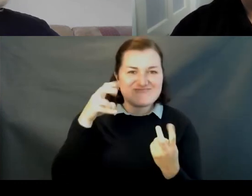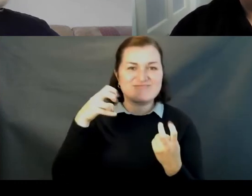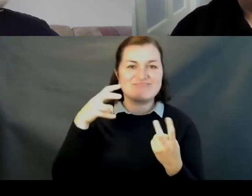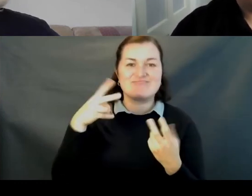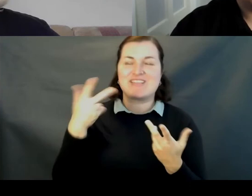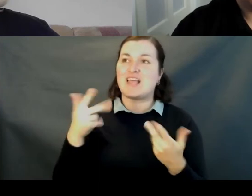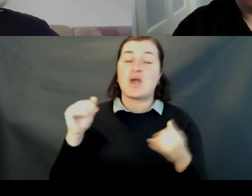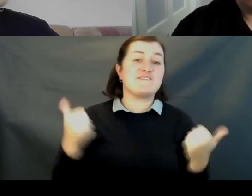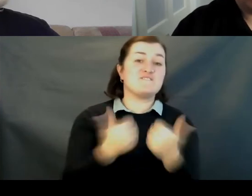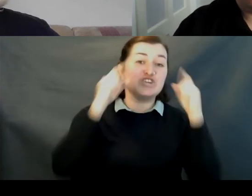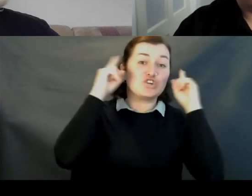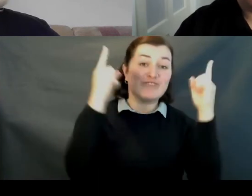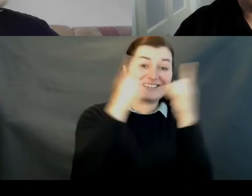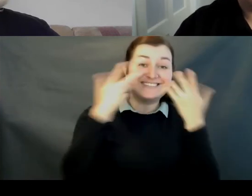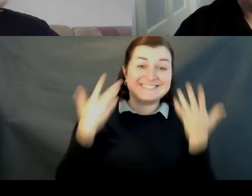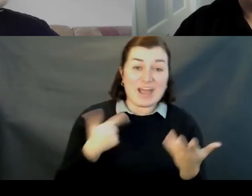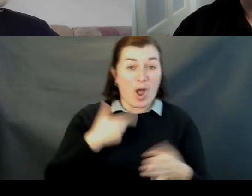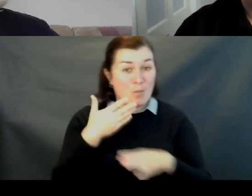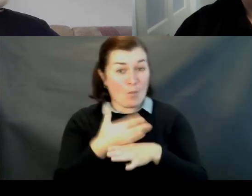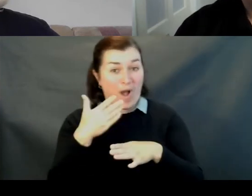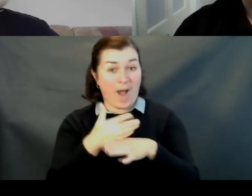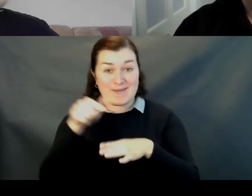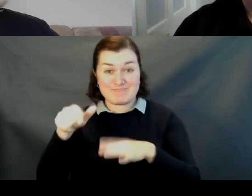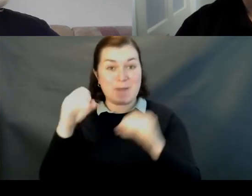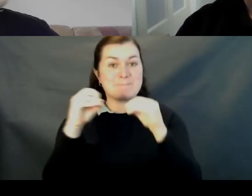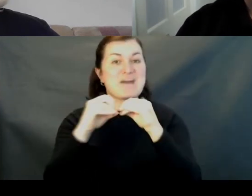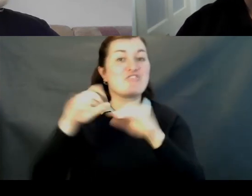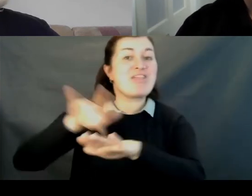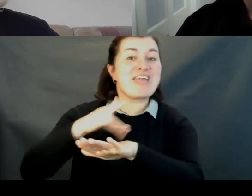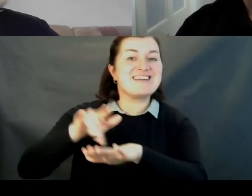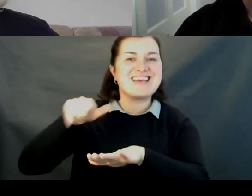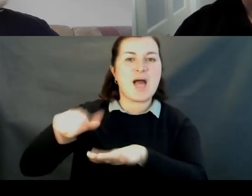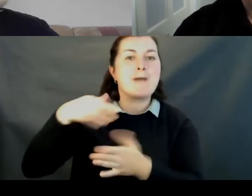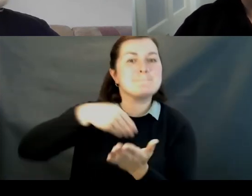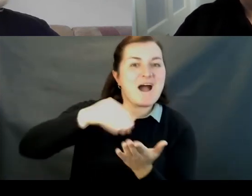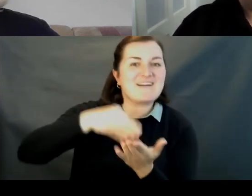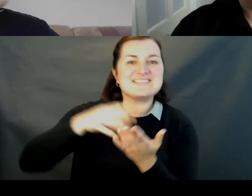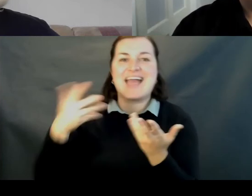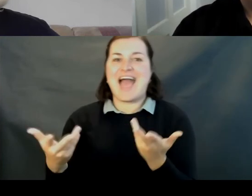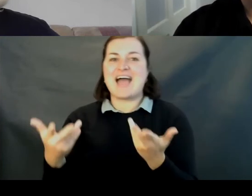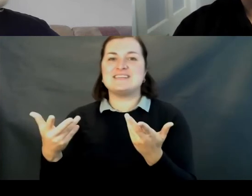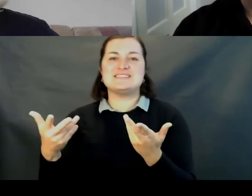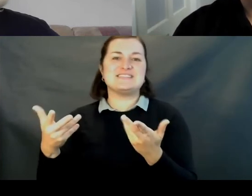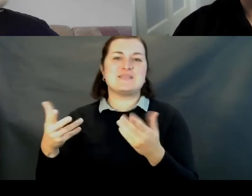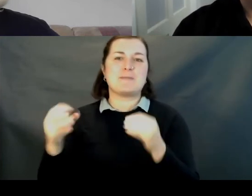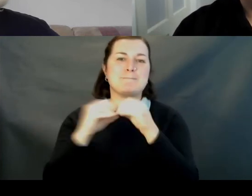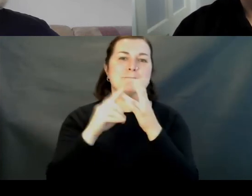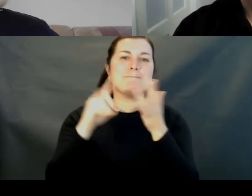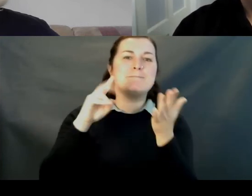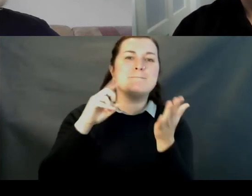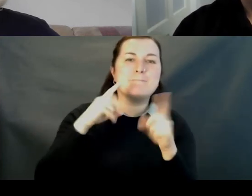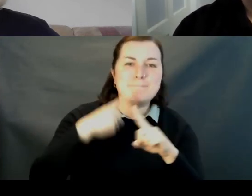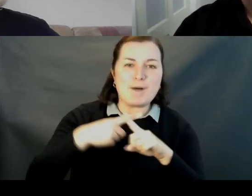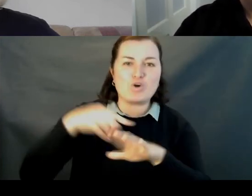in both the marketing and the box office department at the Belgrade. So for me, it feels like I have gone completely full